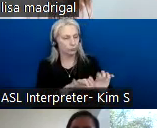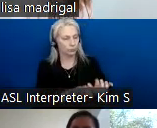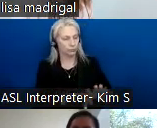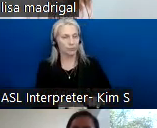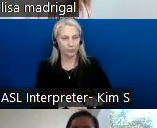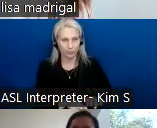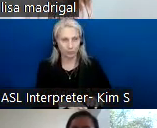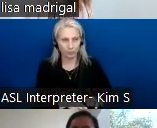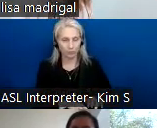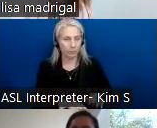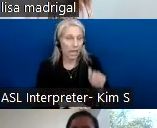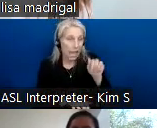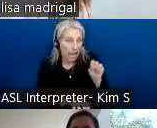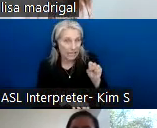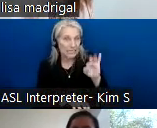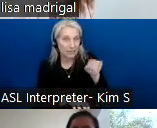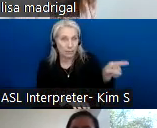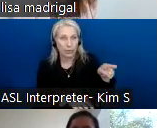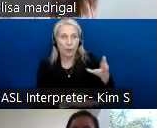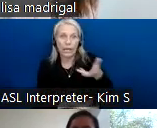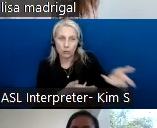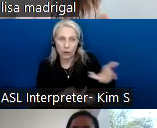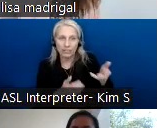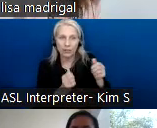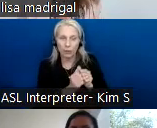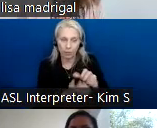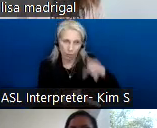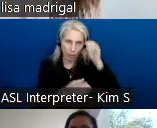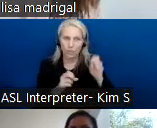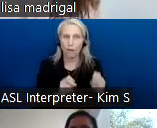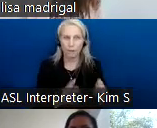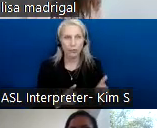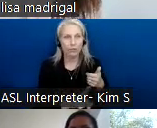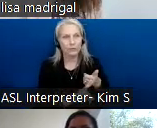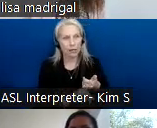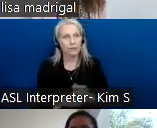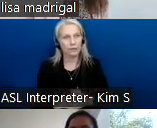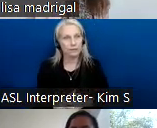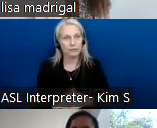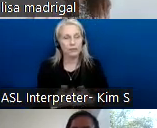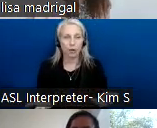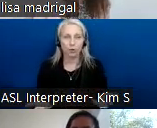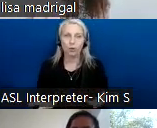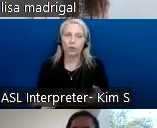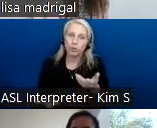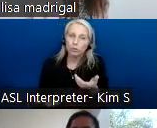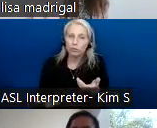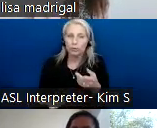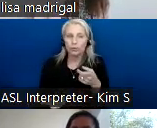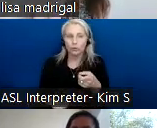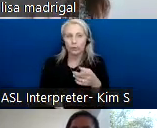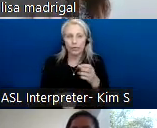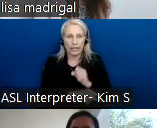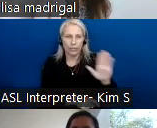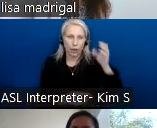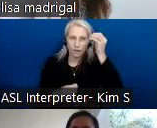them just as if they were interacting with the learning opportunity themselves. So you get their